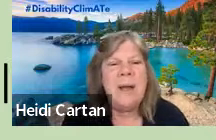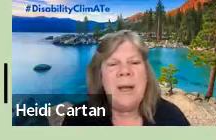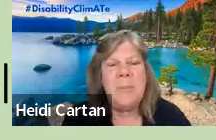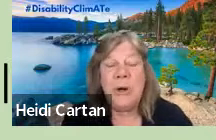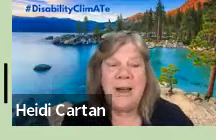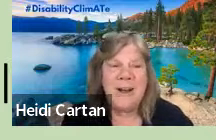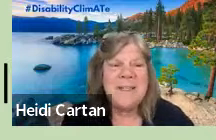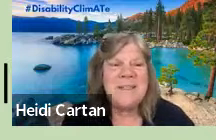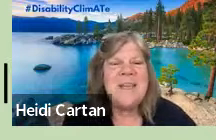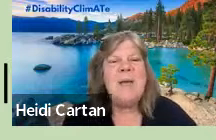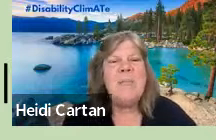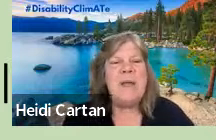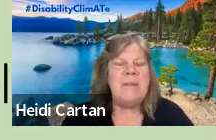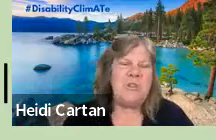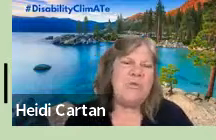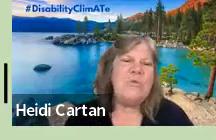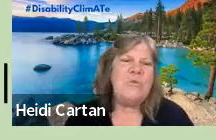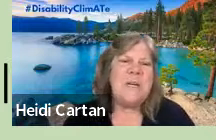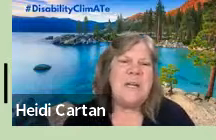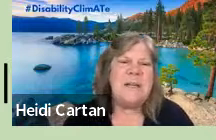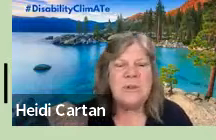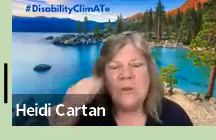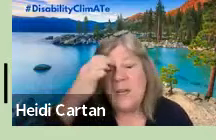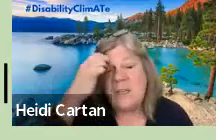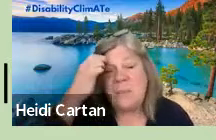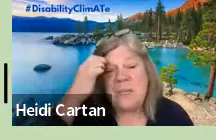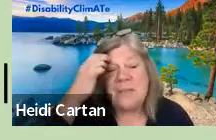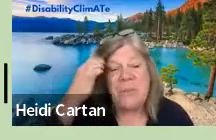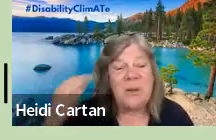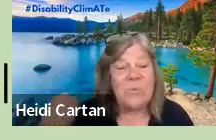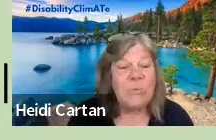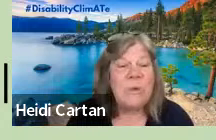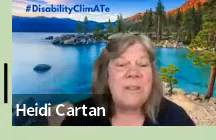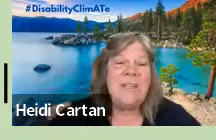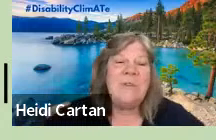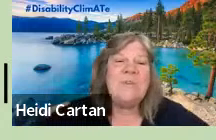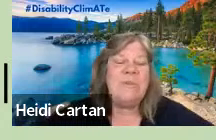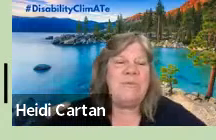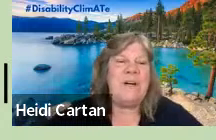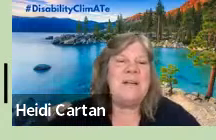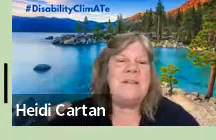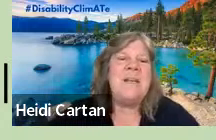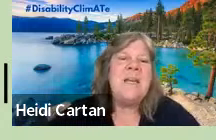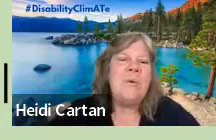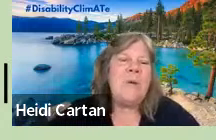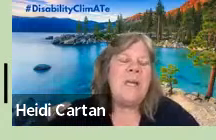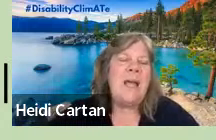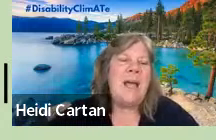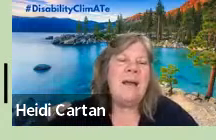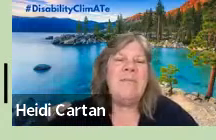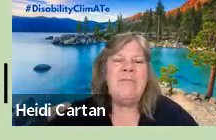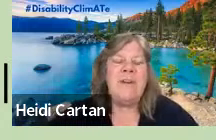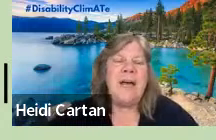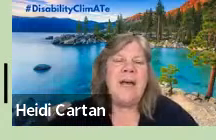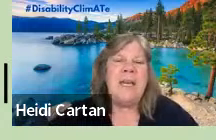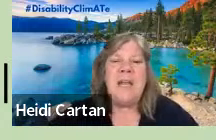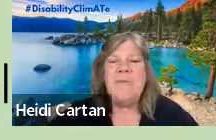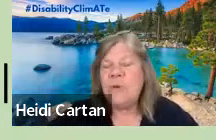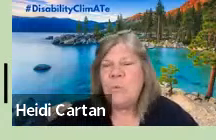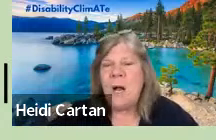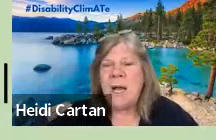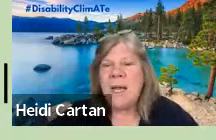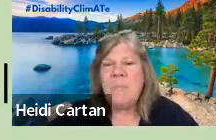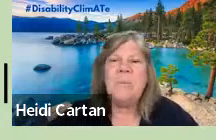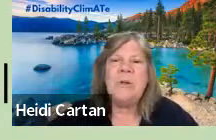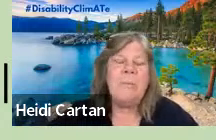what products. But this True Grid has turned out to be something really useful for us. We have an